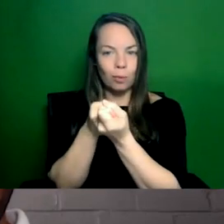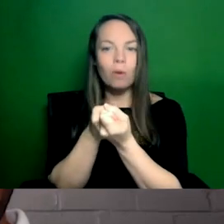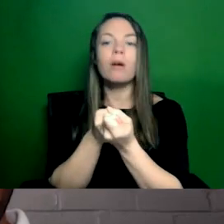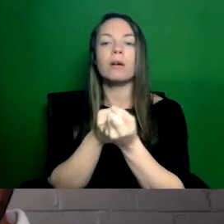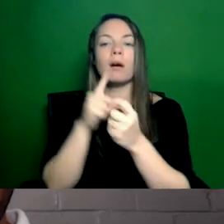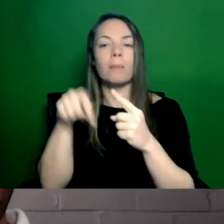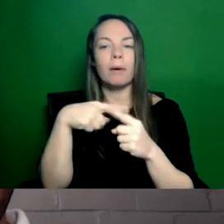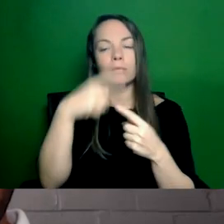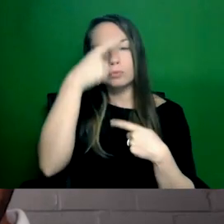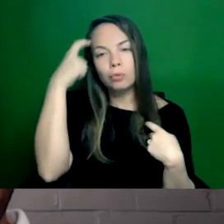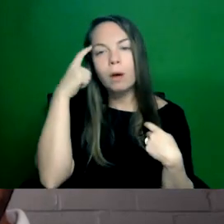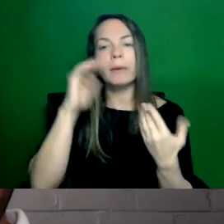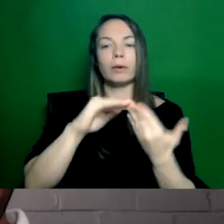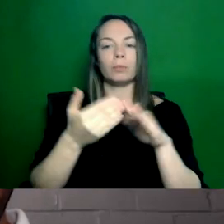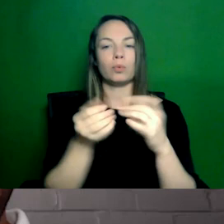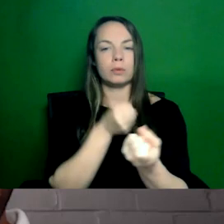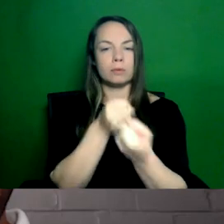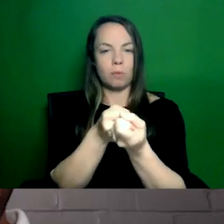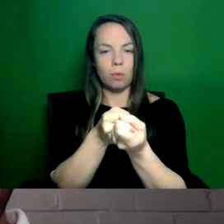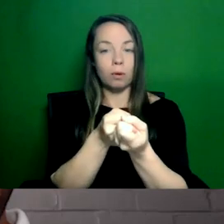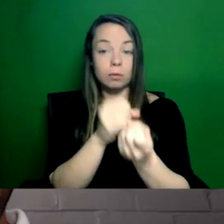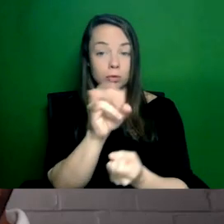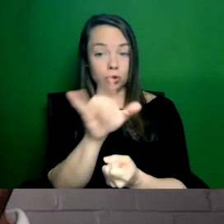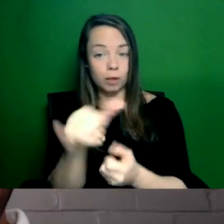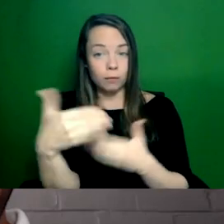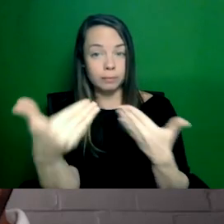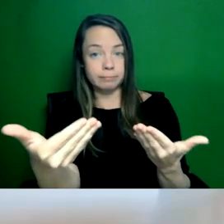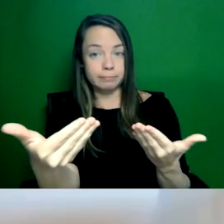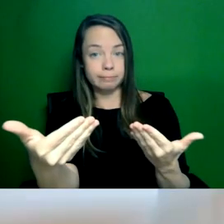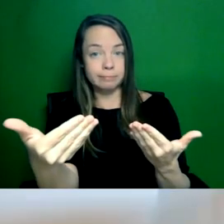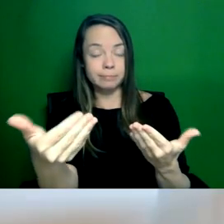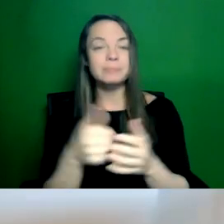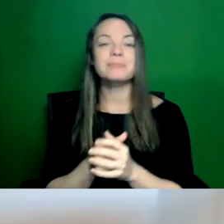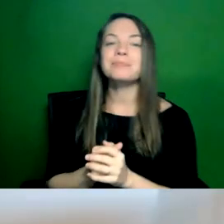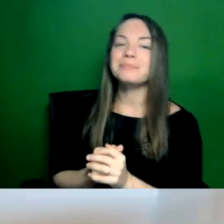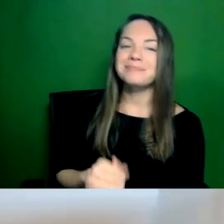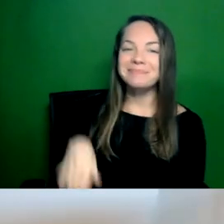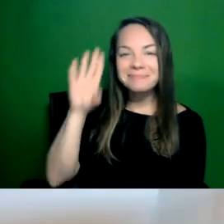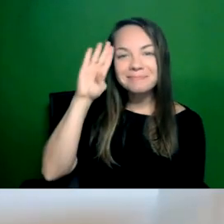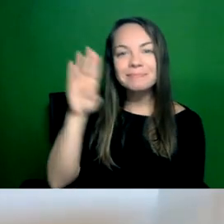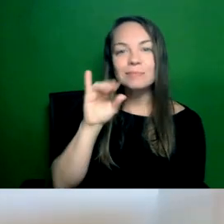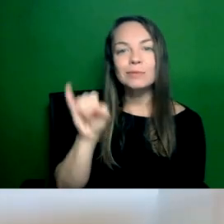community support. Jeffrey, feel free to say hi to the crowd. Hi, everyone. Jeffrey.